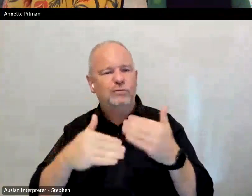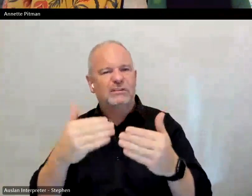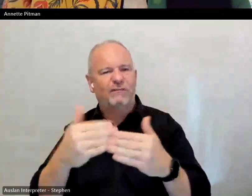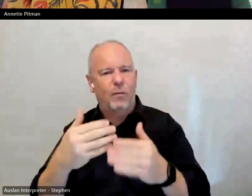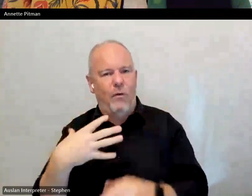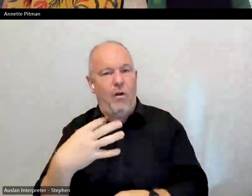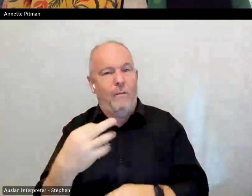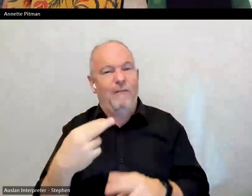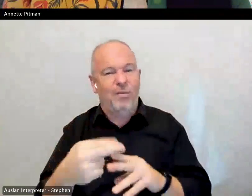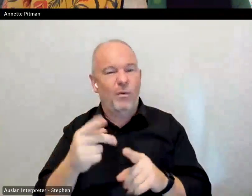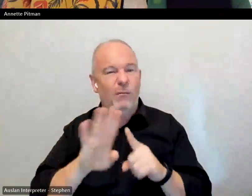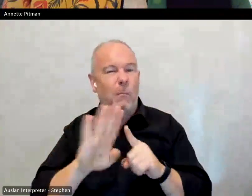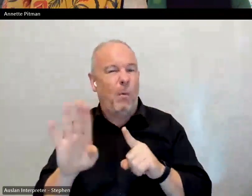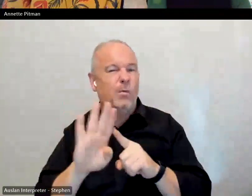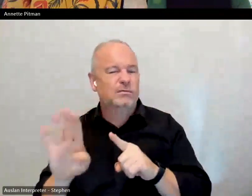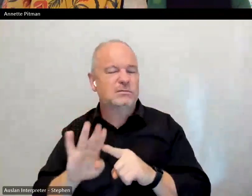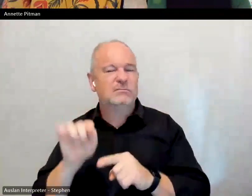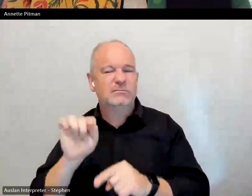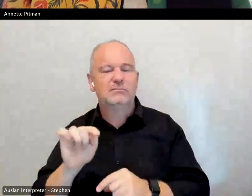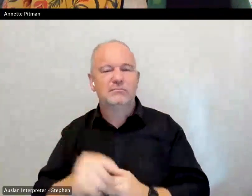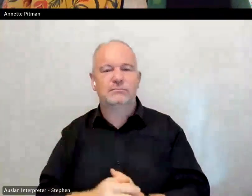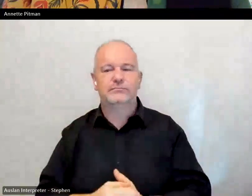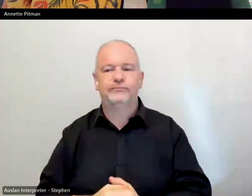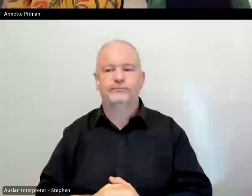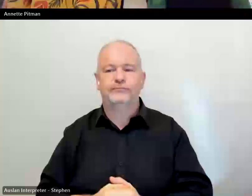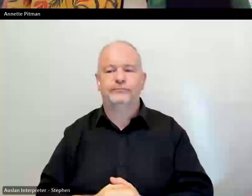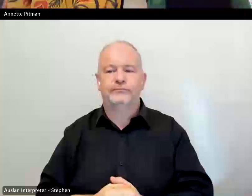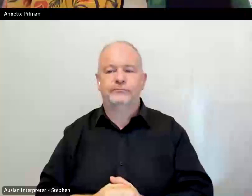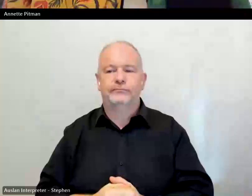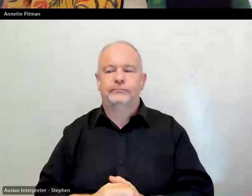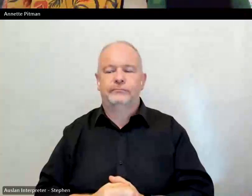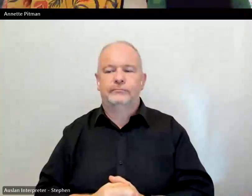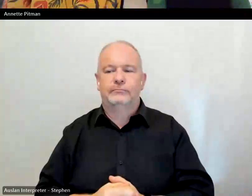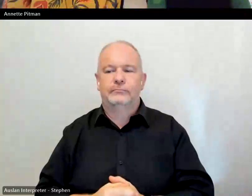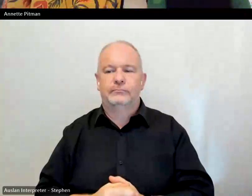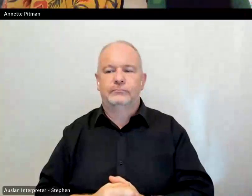art form, our assessment boards.